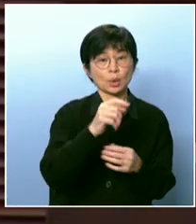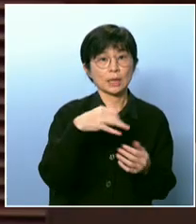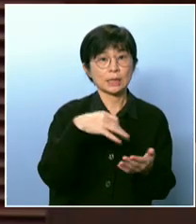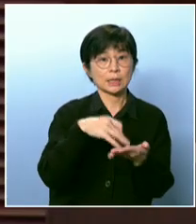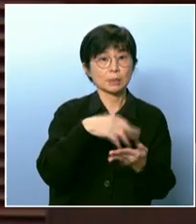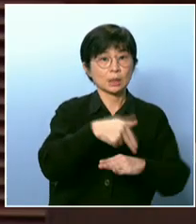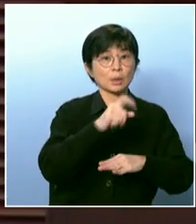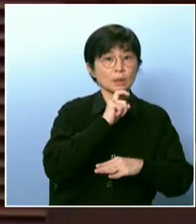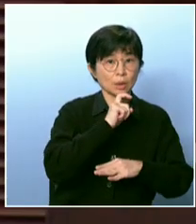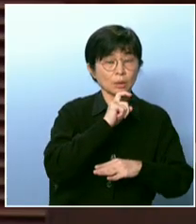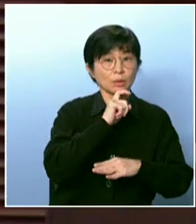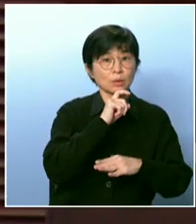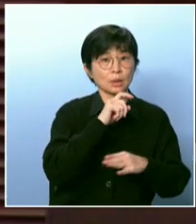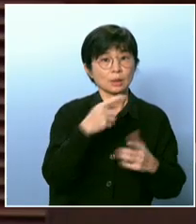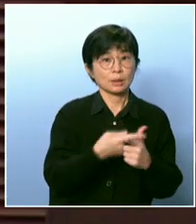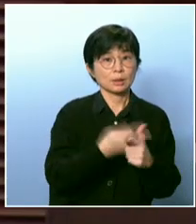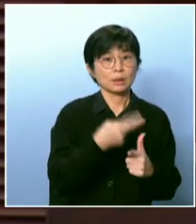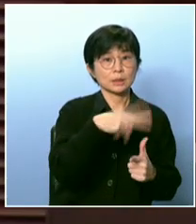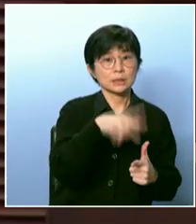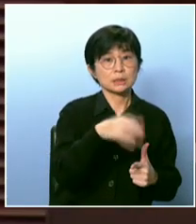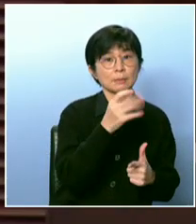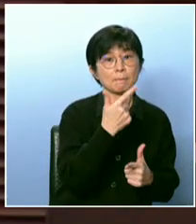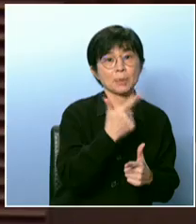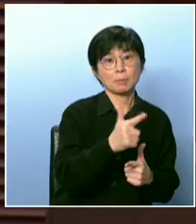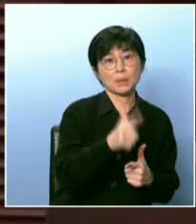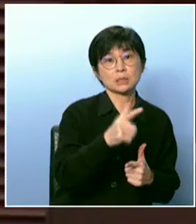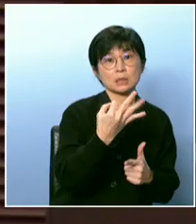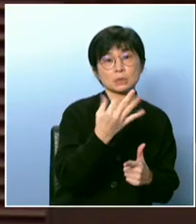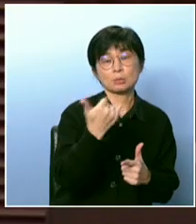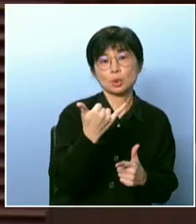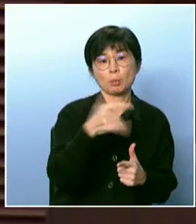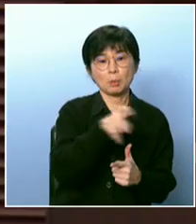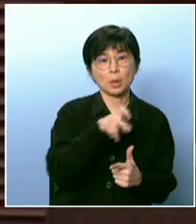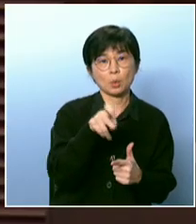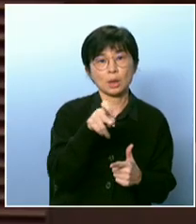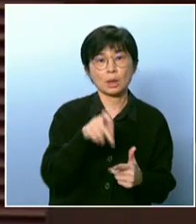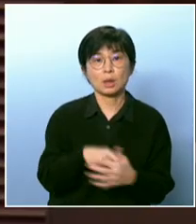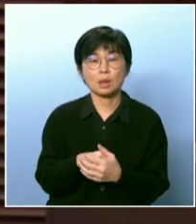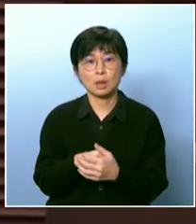just 56.3%, and they can save each month